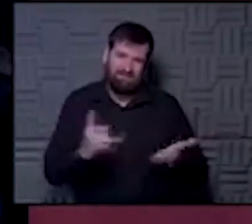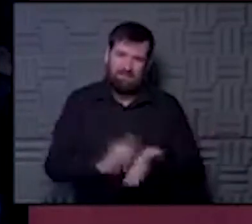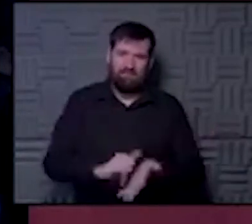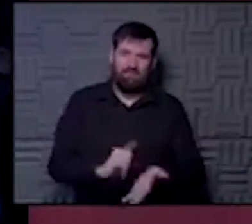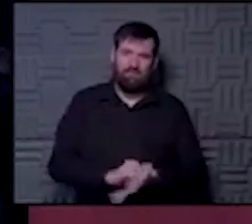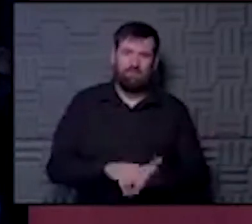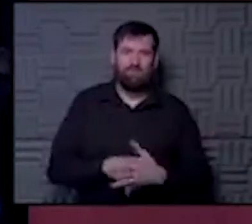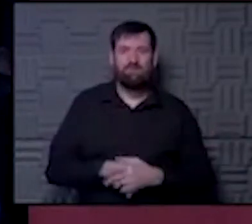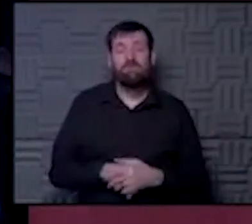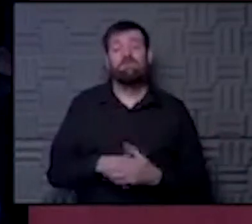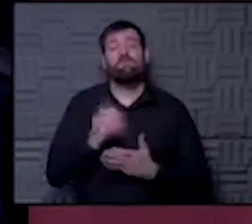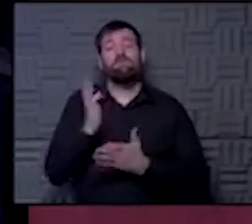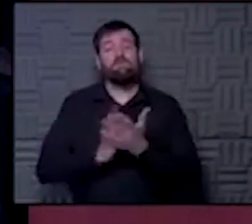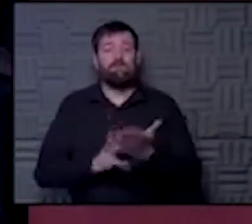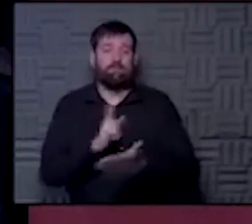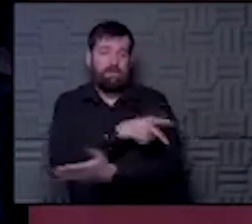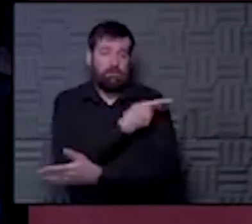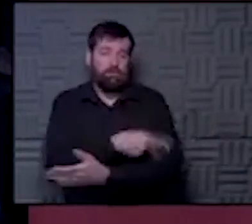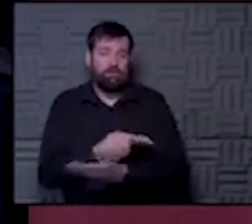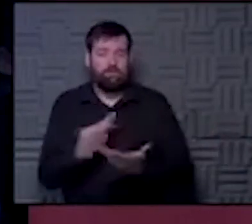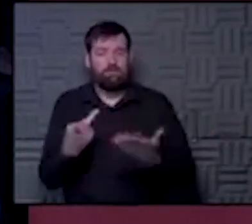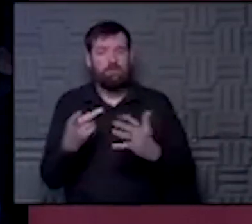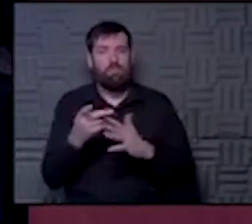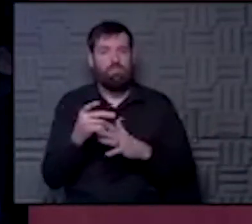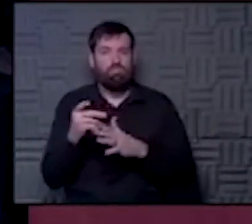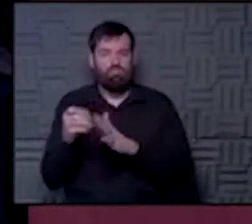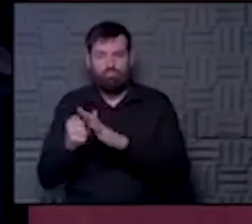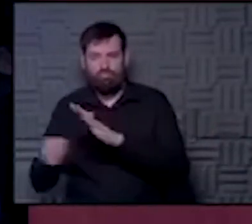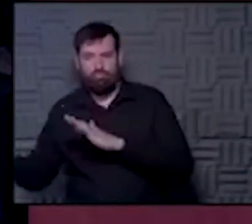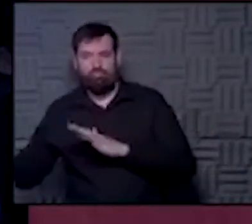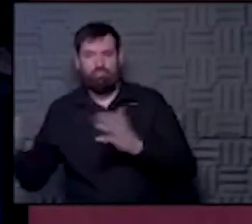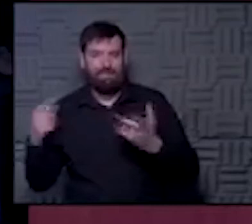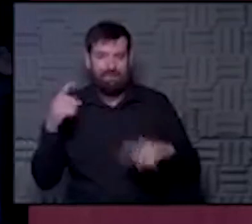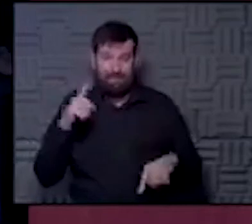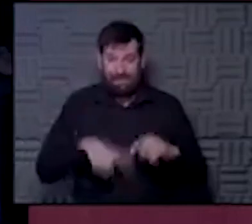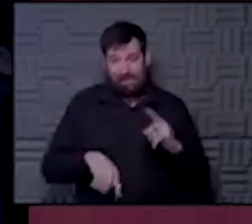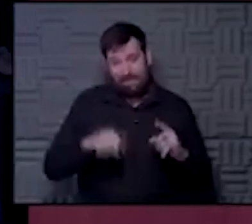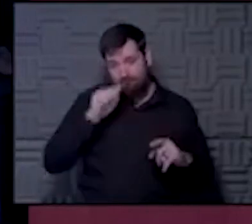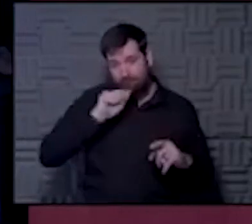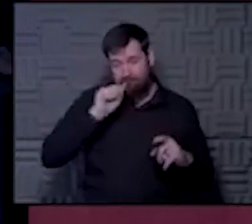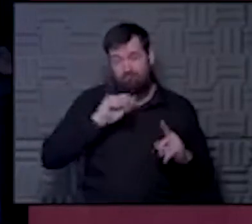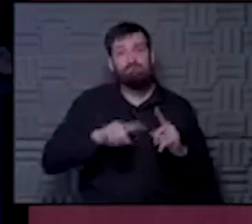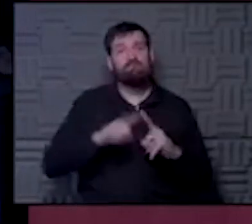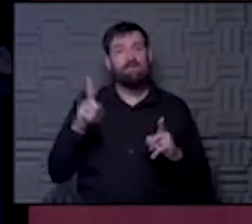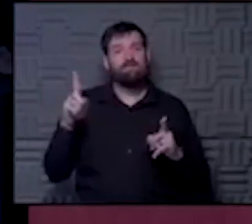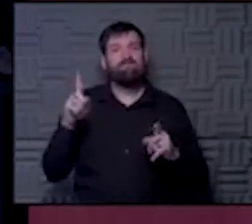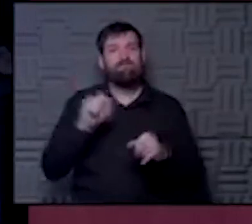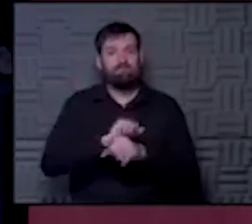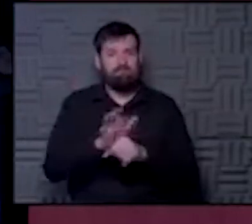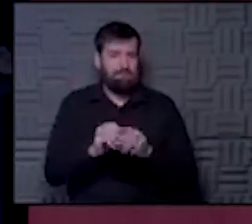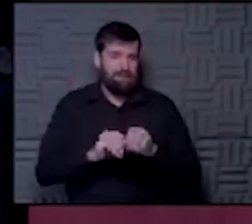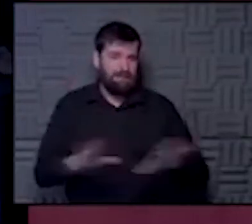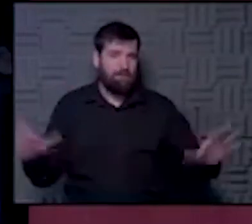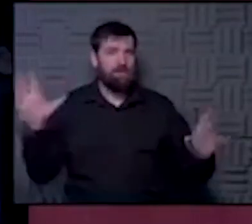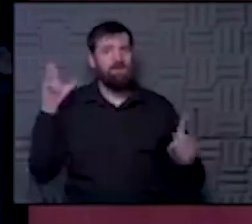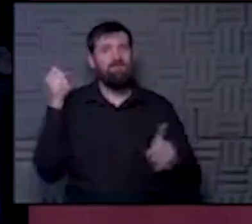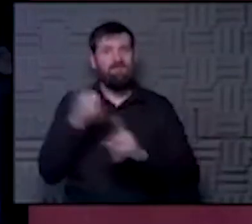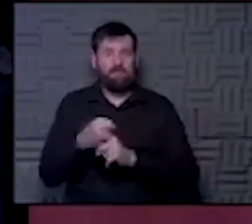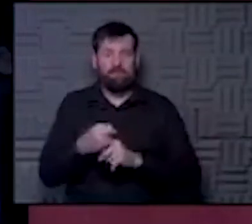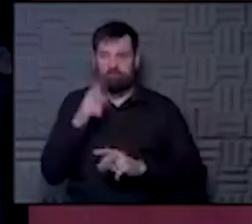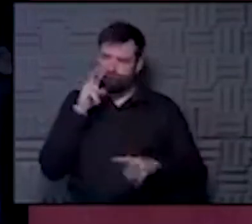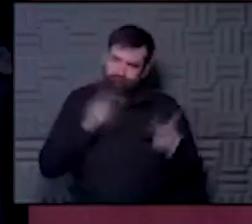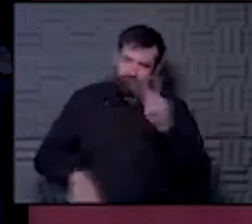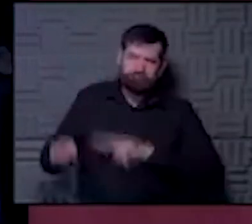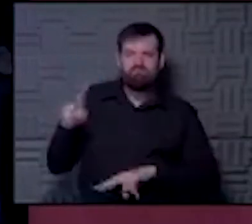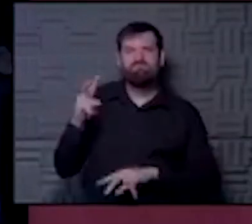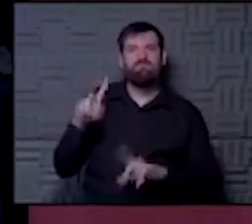so there are some patients who have been displaced. But what we also know is that there has been a pandemic effect. It's fascinating. I was looking at an article